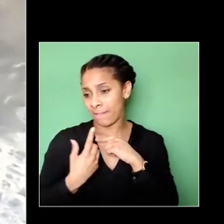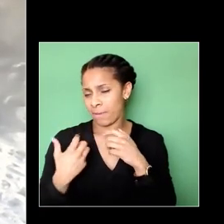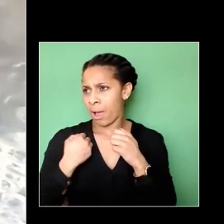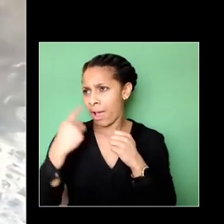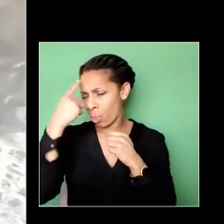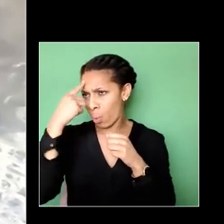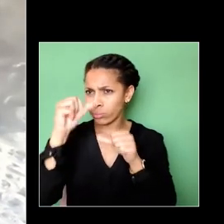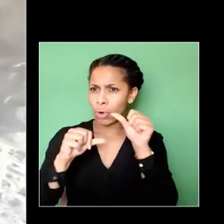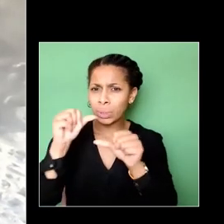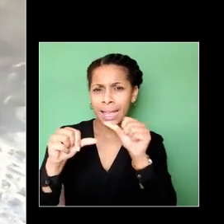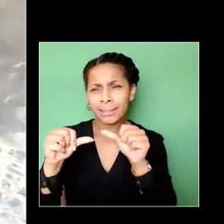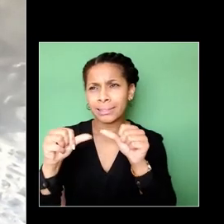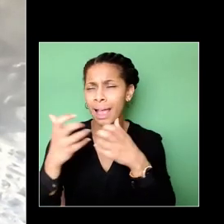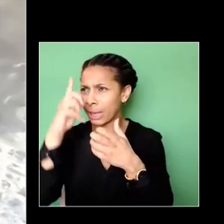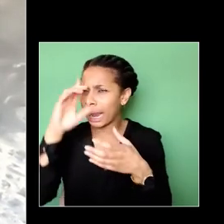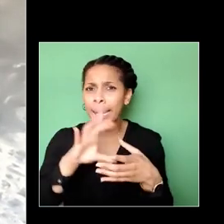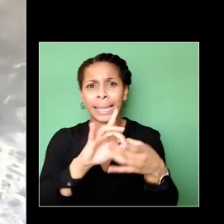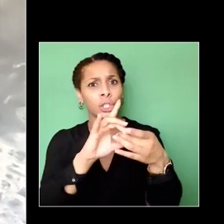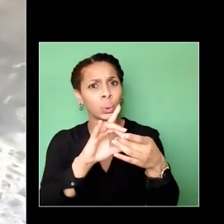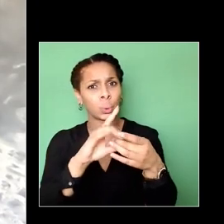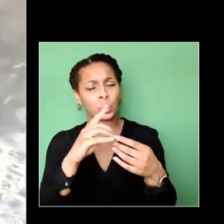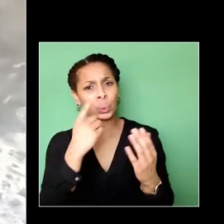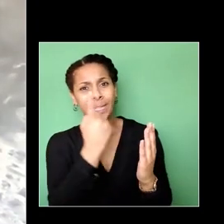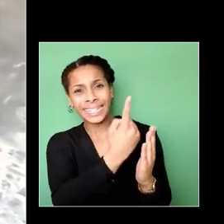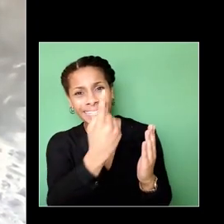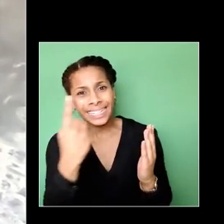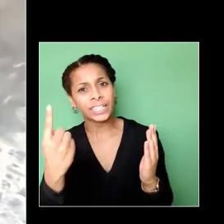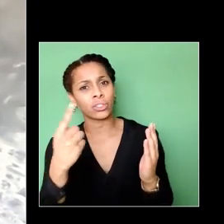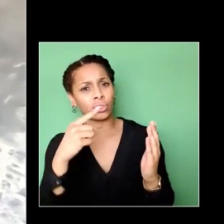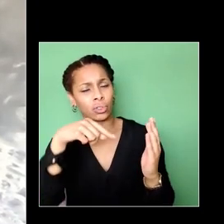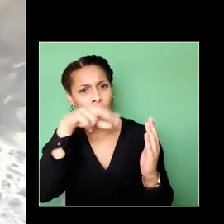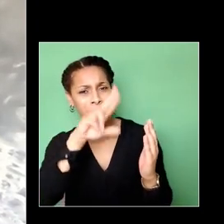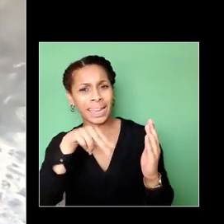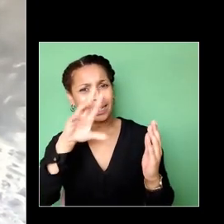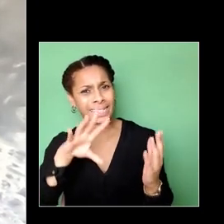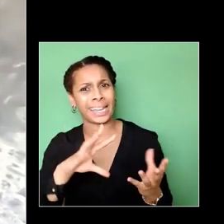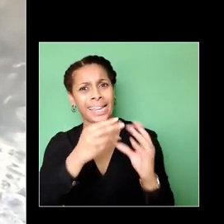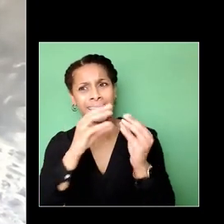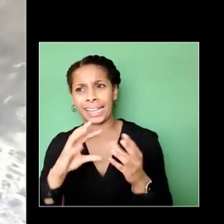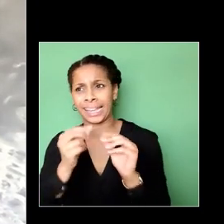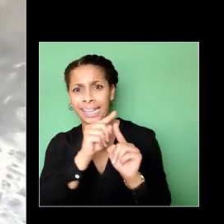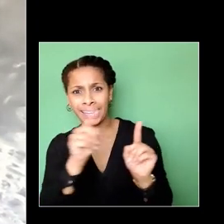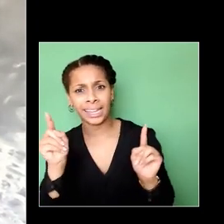and how that linked to the painting of each work in the show. And it really was this. It was